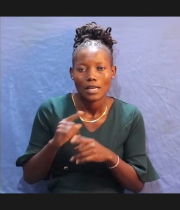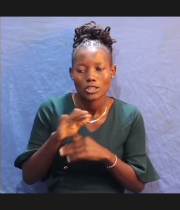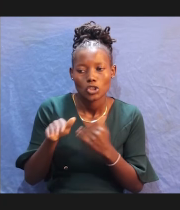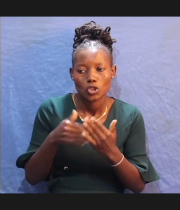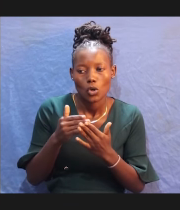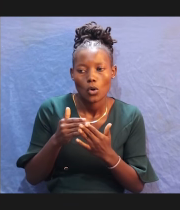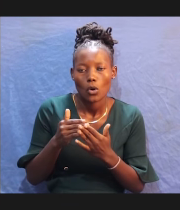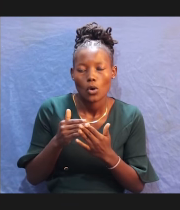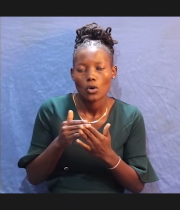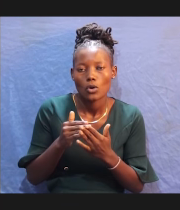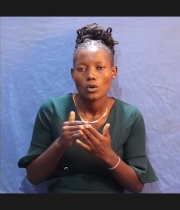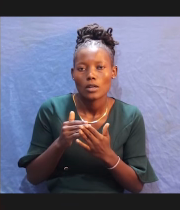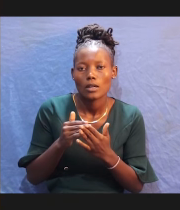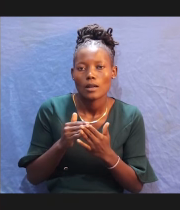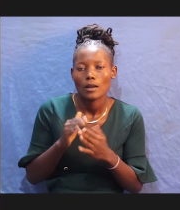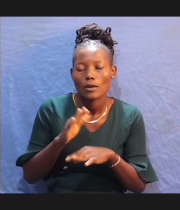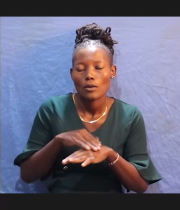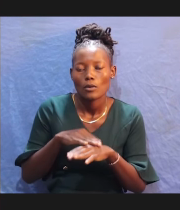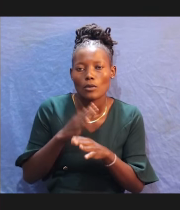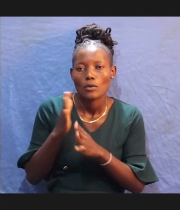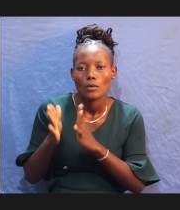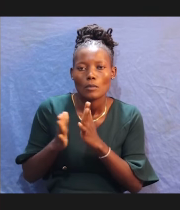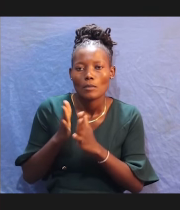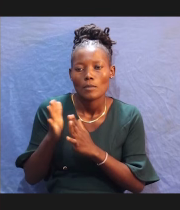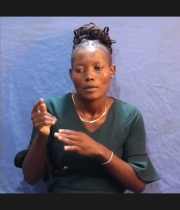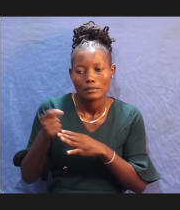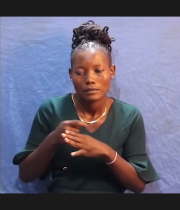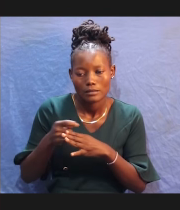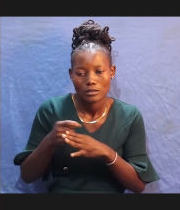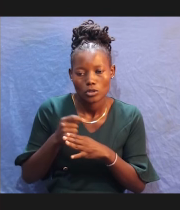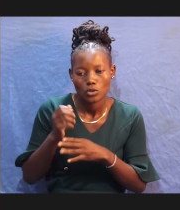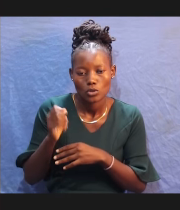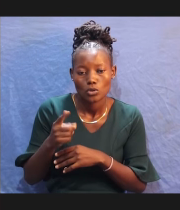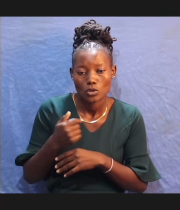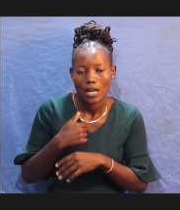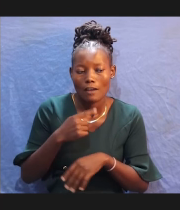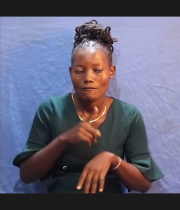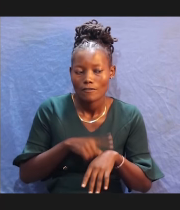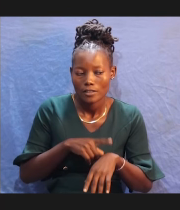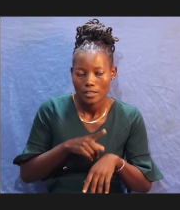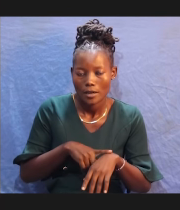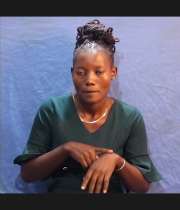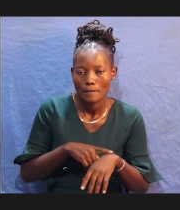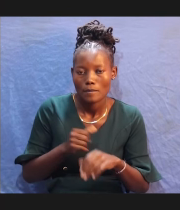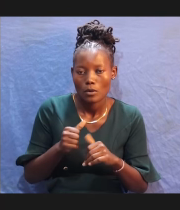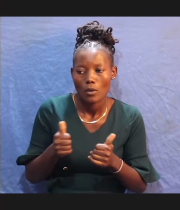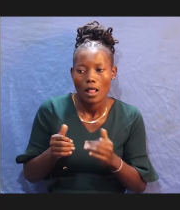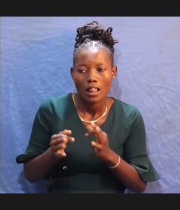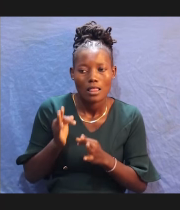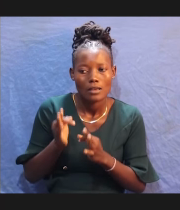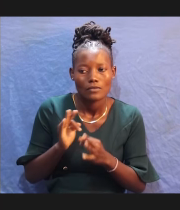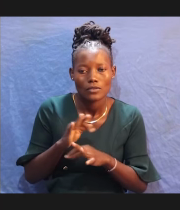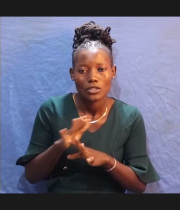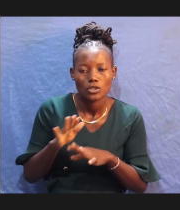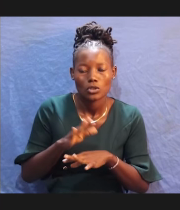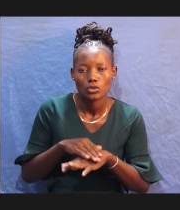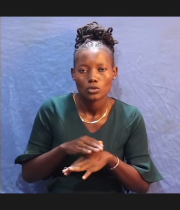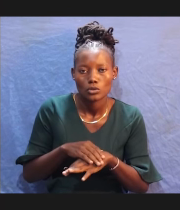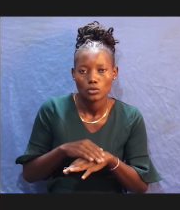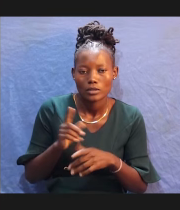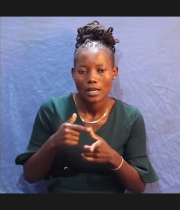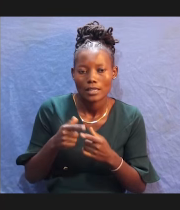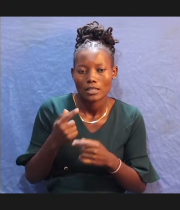training plan, you need to a certain time to see if that is effective or not. So if it's not, we don't